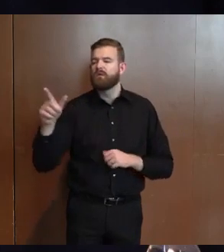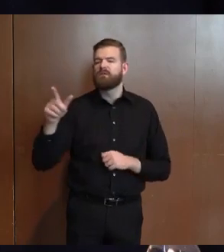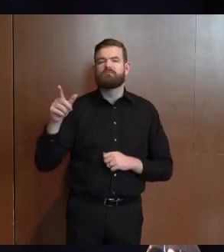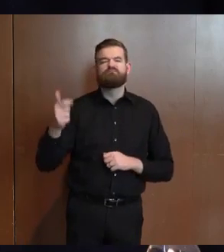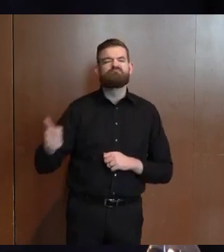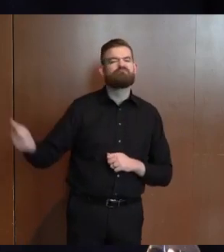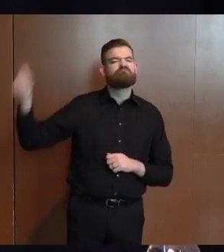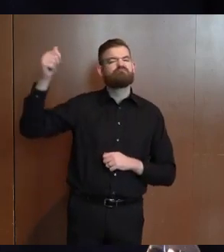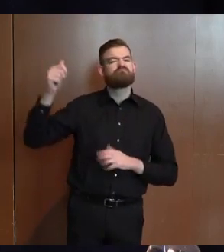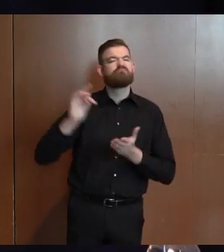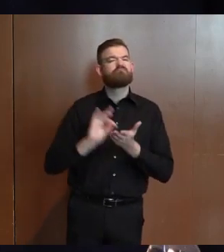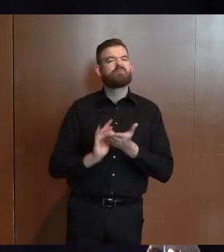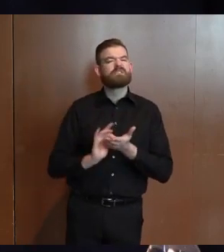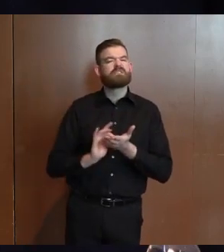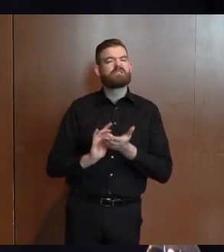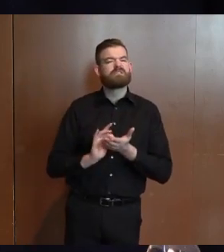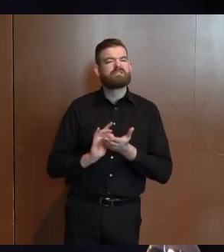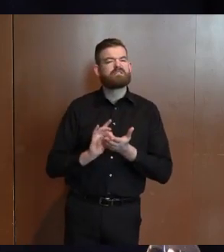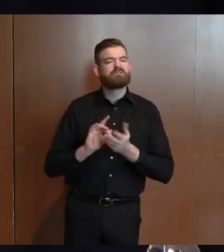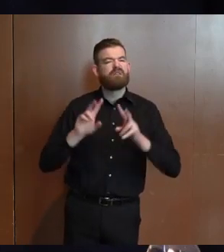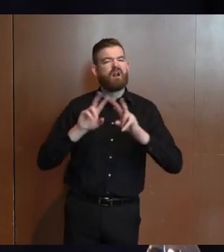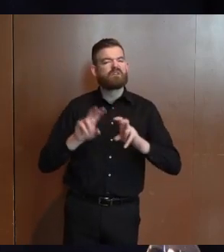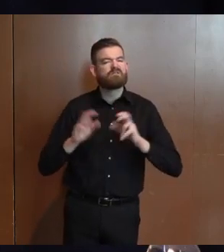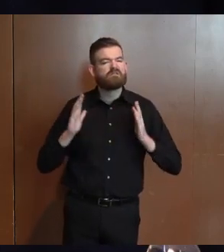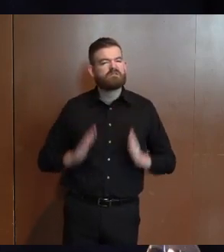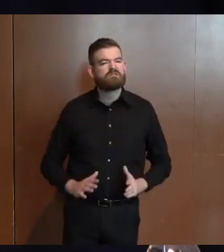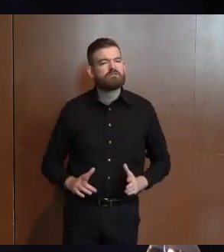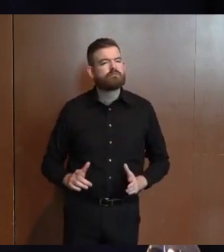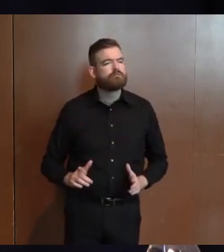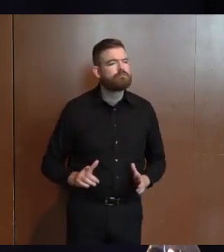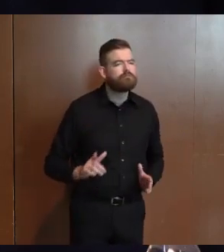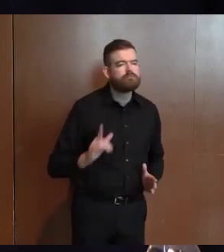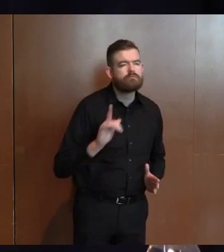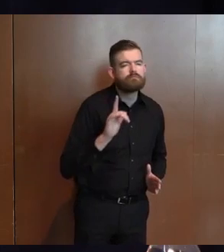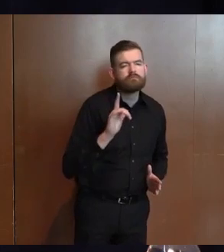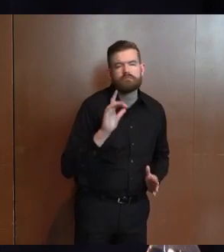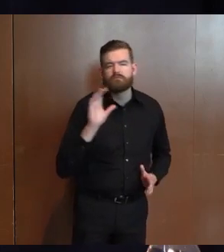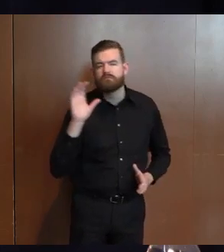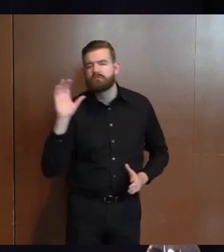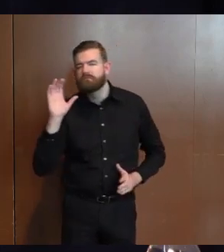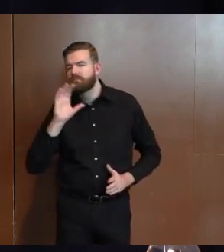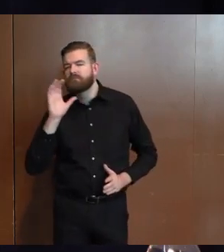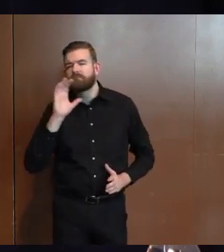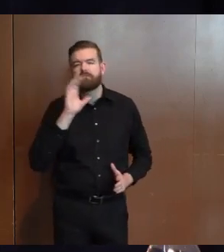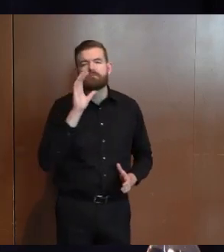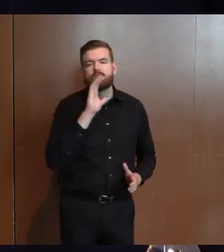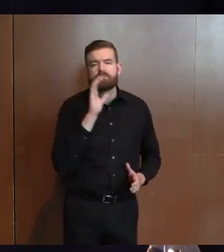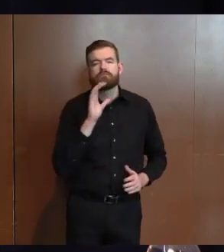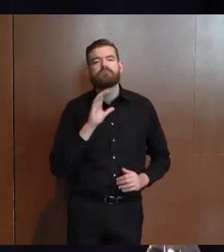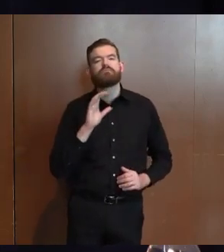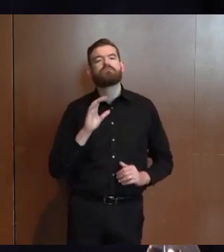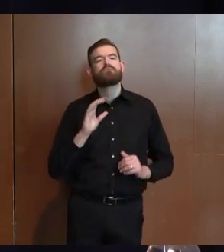procurement to secure refrigerated trucks if we